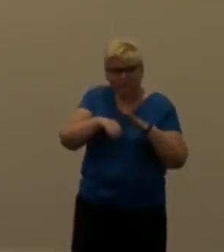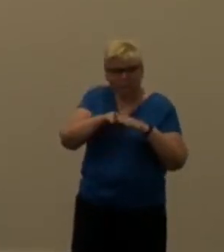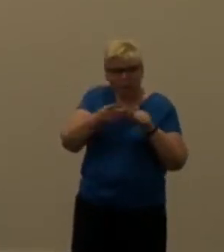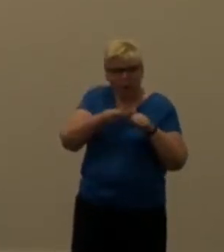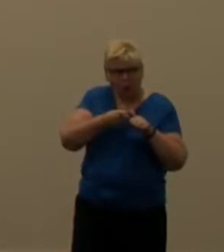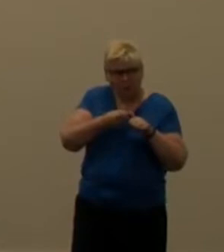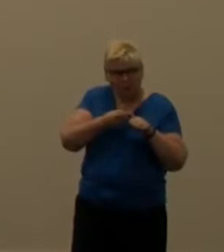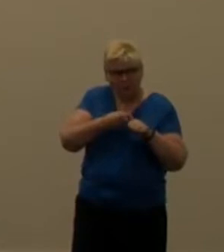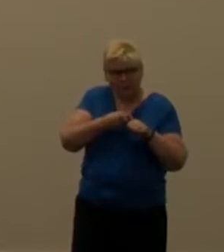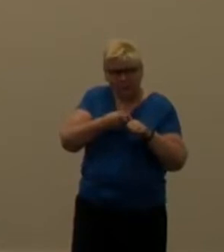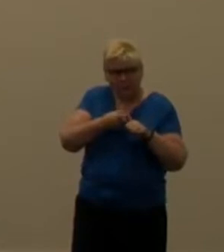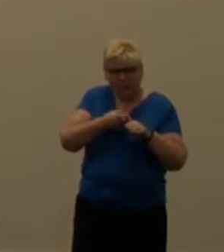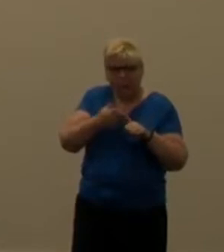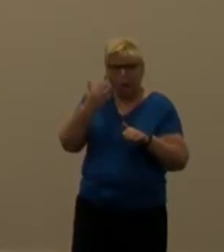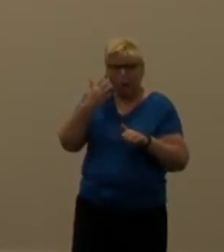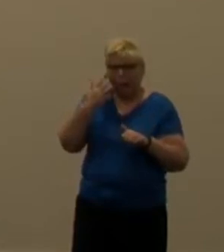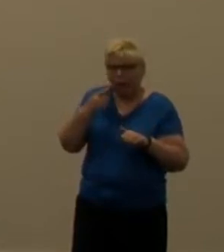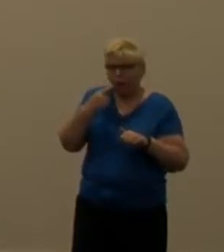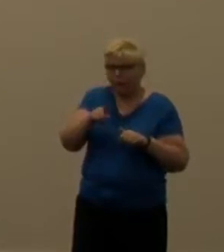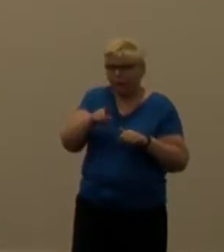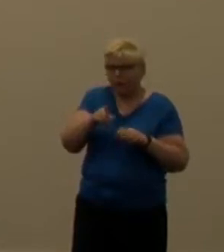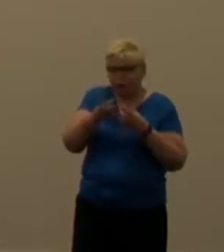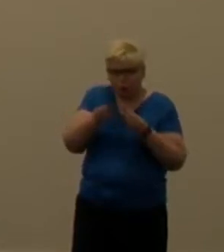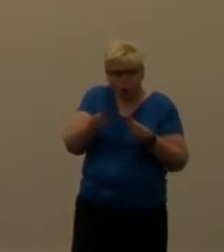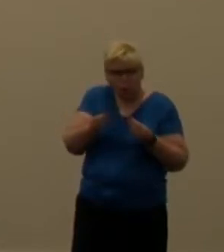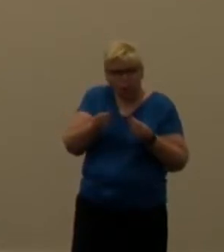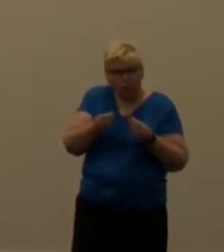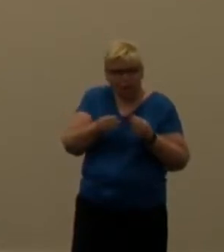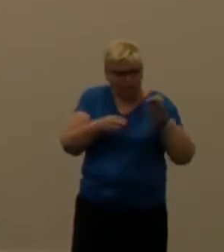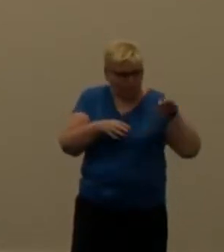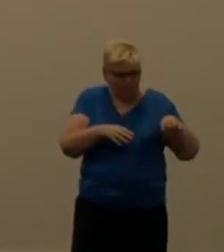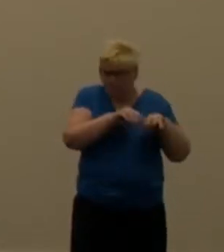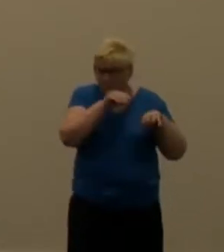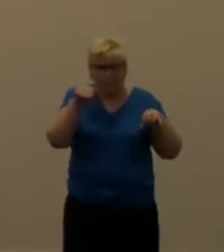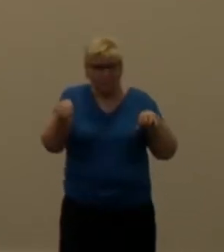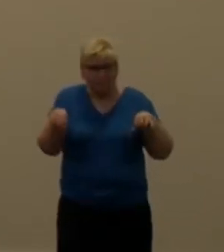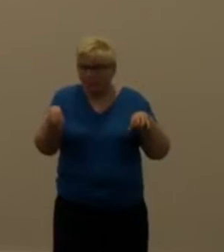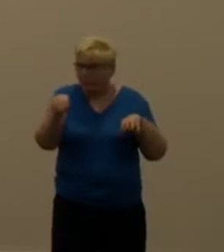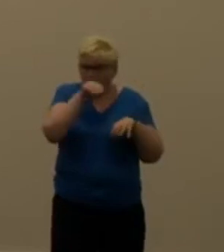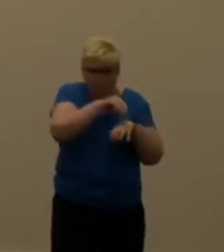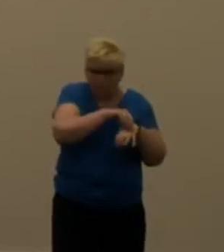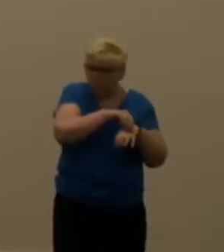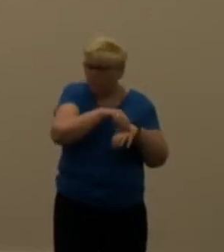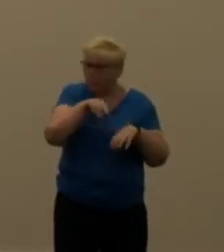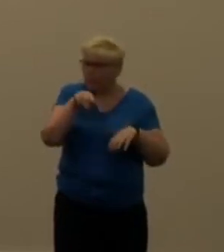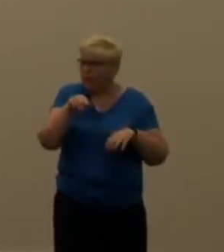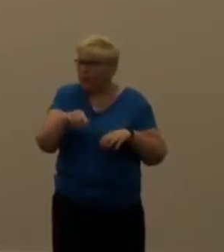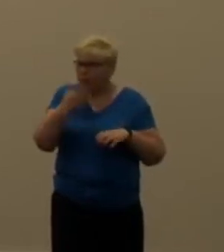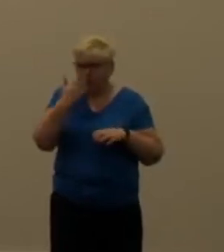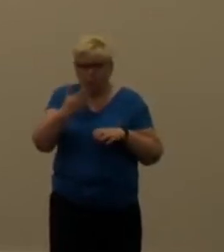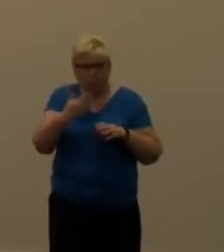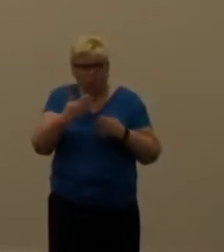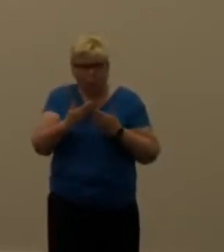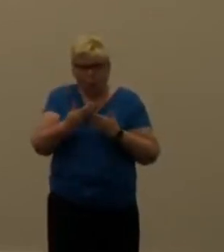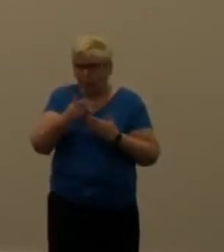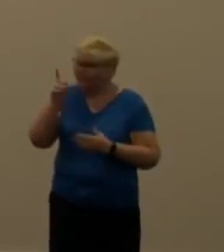when you are publishing your application, your solution from one environment to another, because basically this is pointing to a SharePoint site.